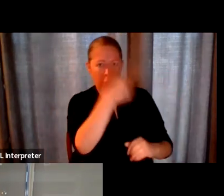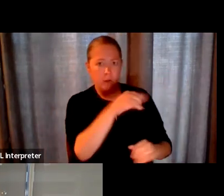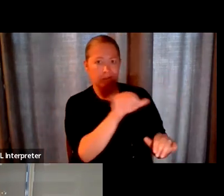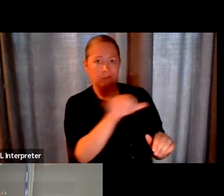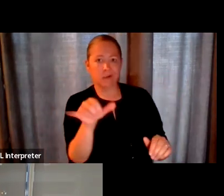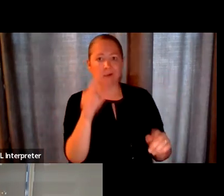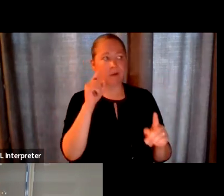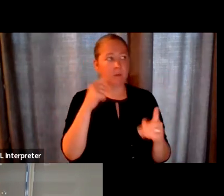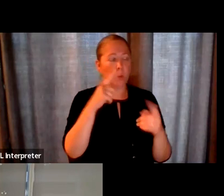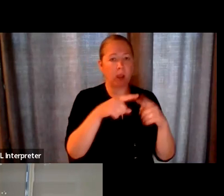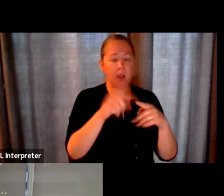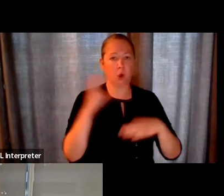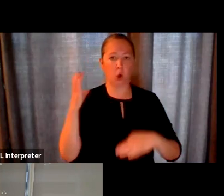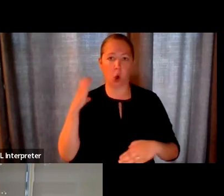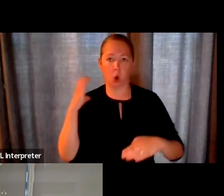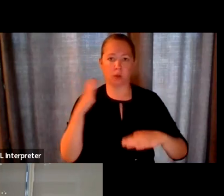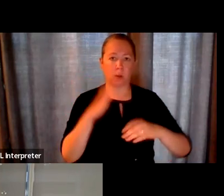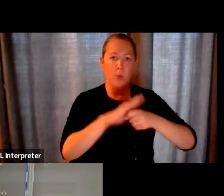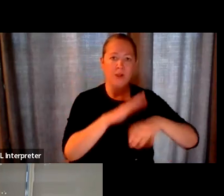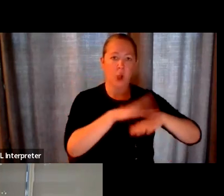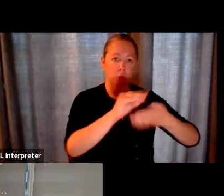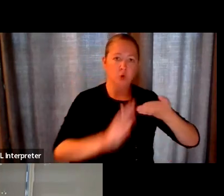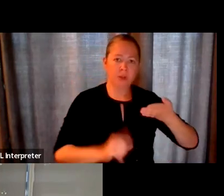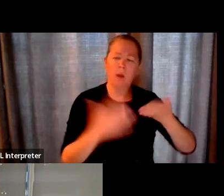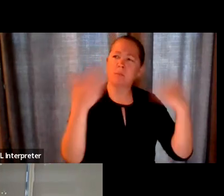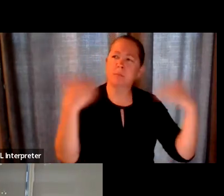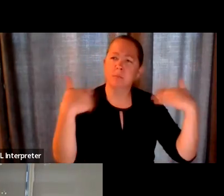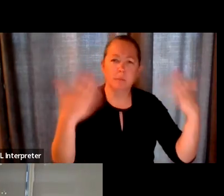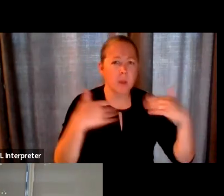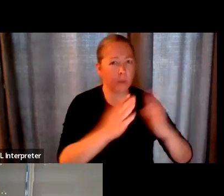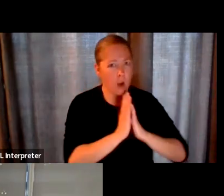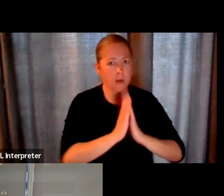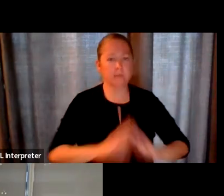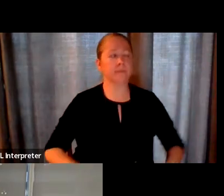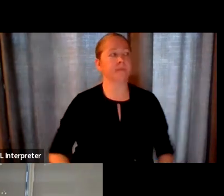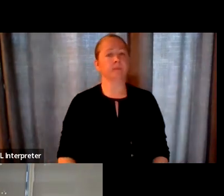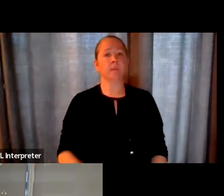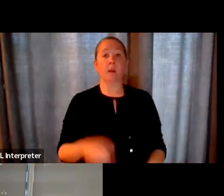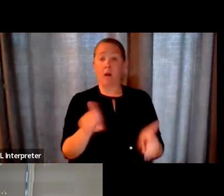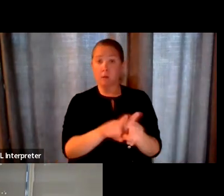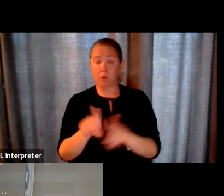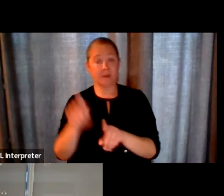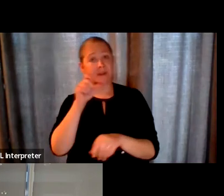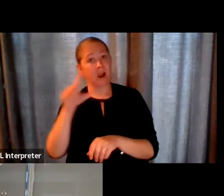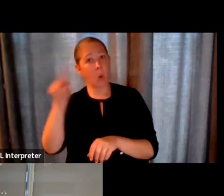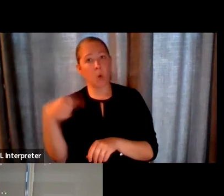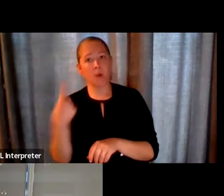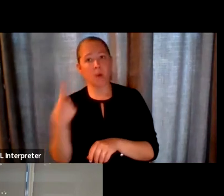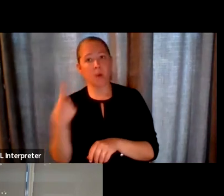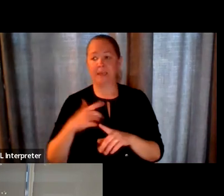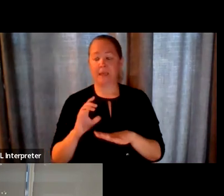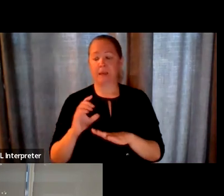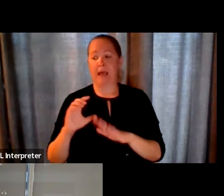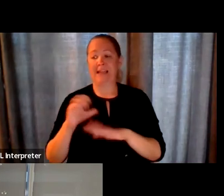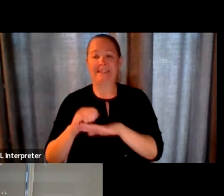pressure on students to pray with him at the 50-yard line. And also, it's not just the Establishment Clause that the district had going for it.